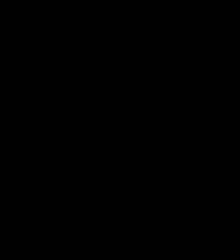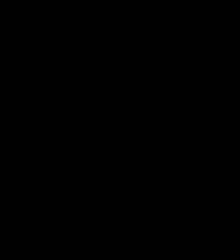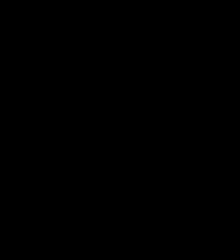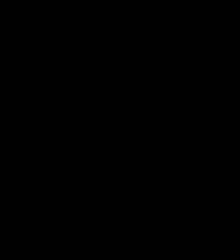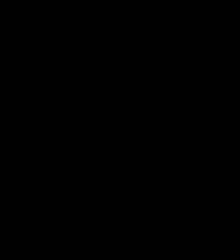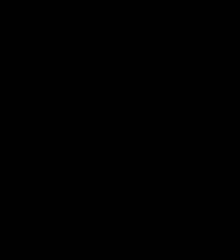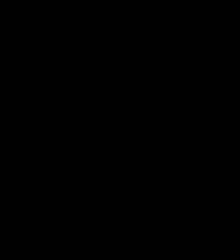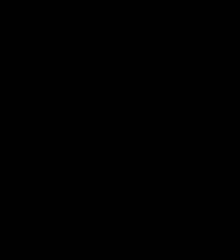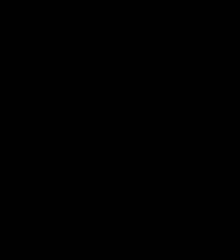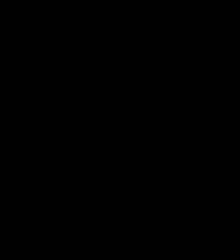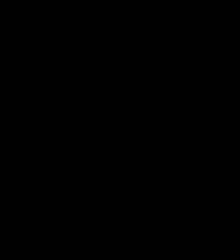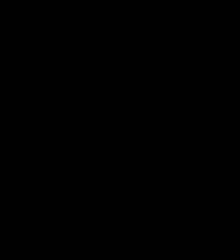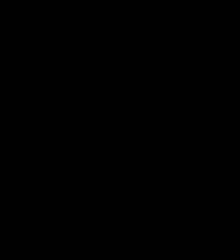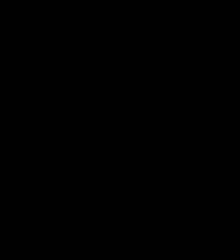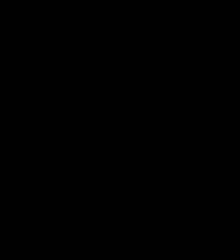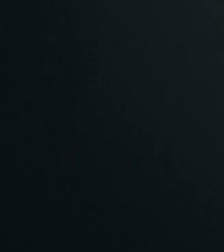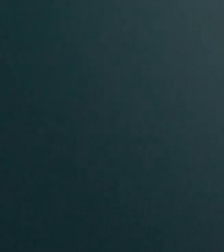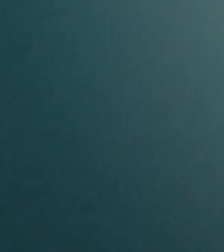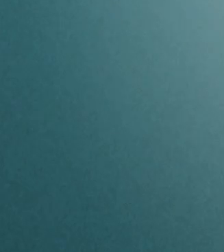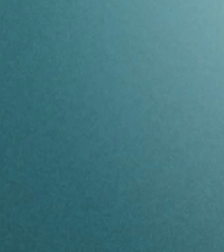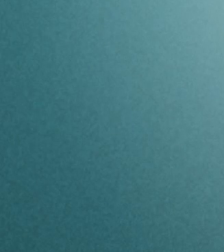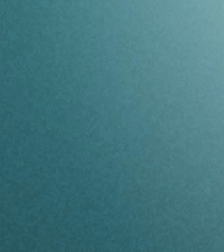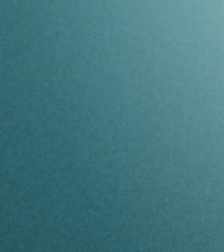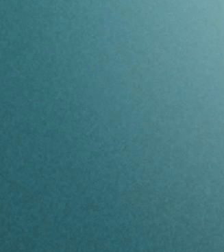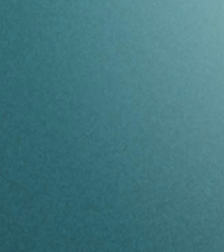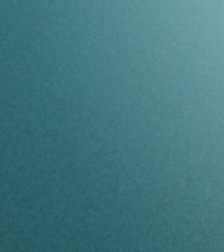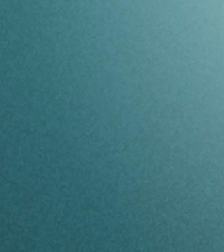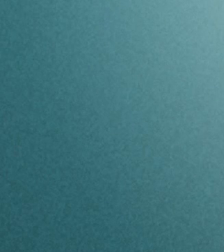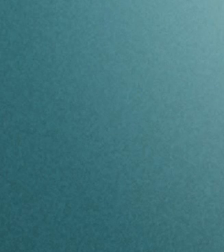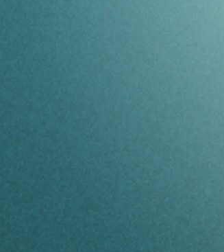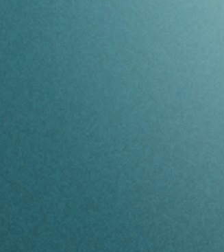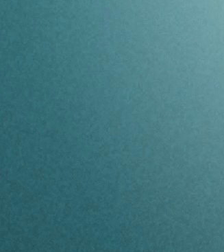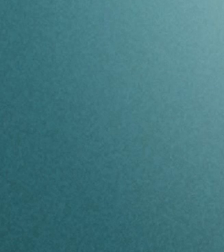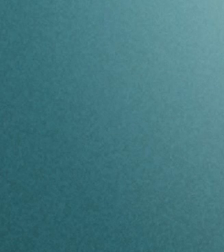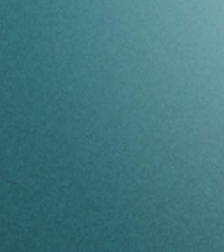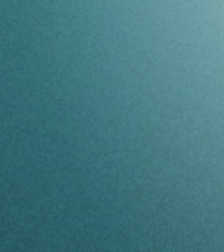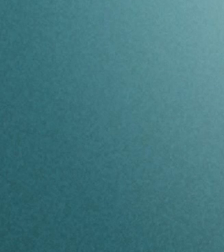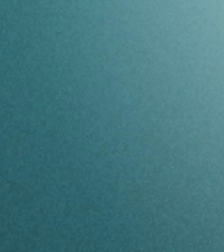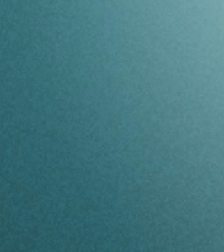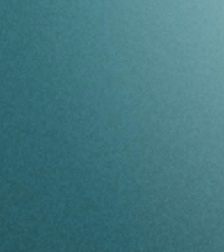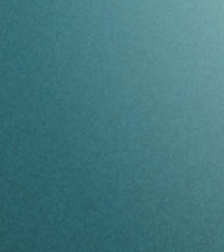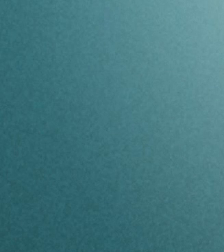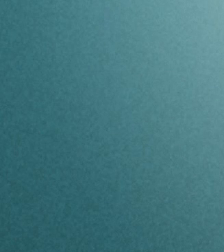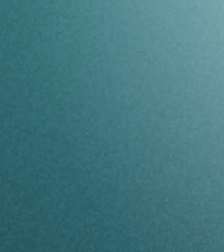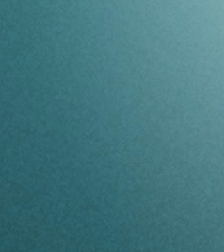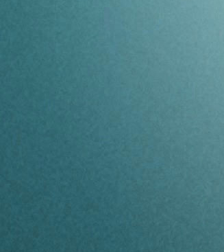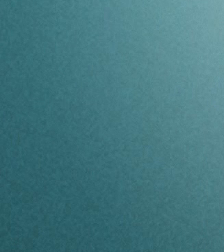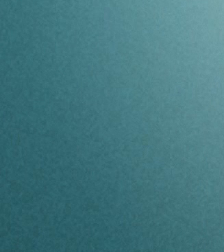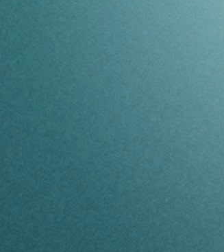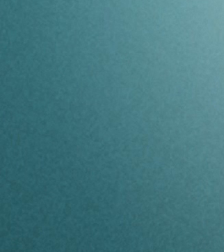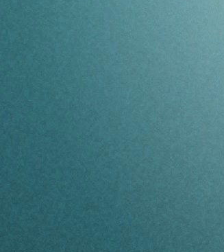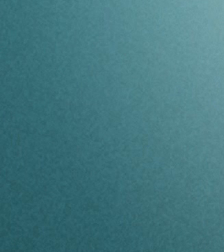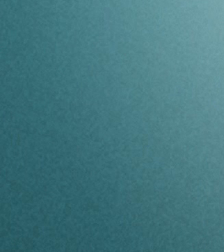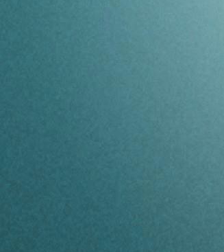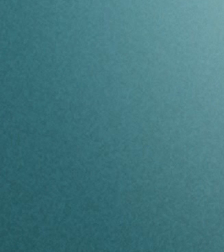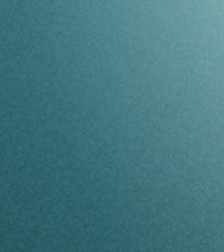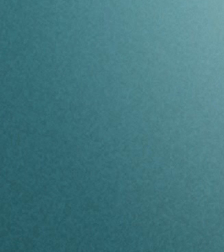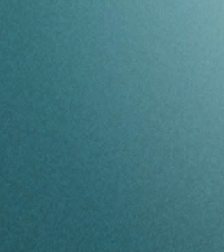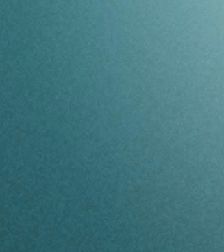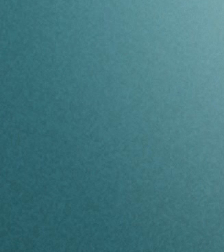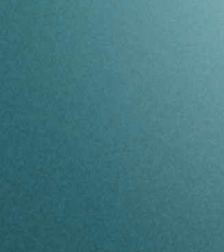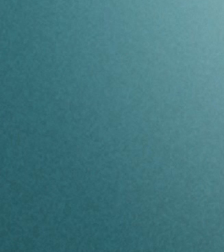weather. All you need is some paper and something to draw with, and your senses for making observations. Remember,